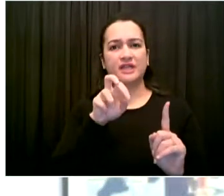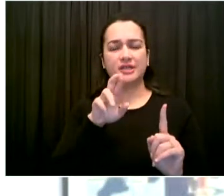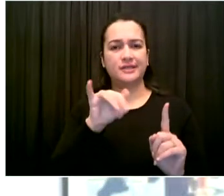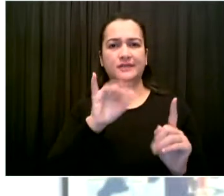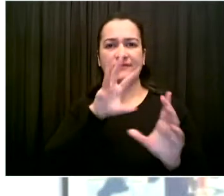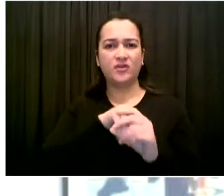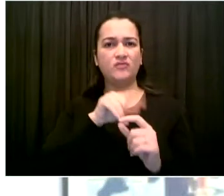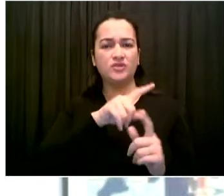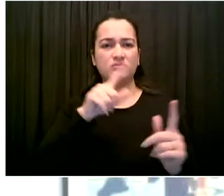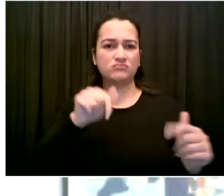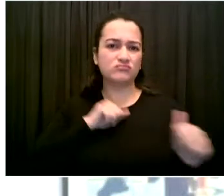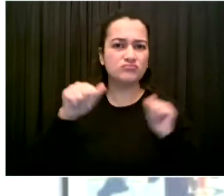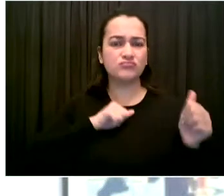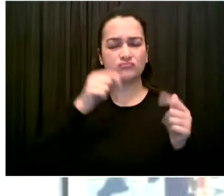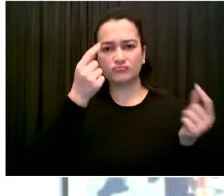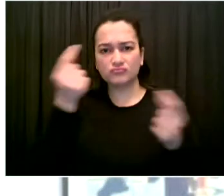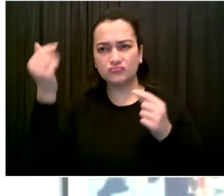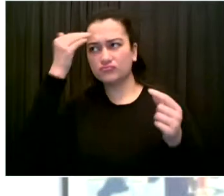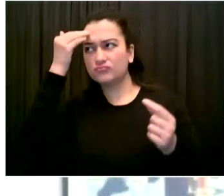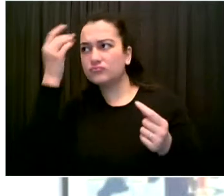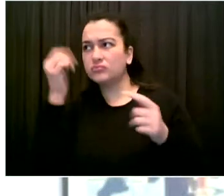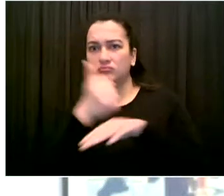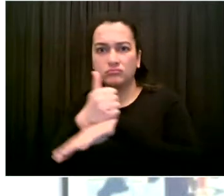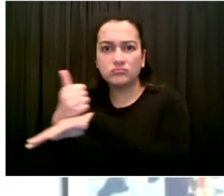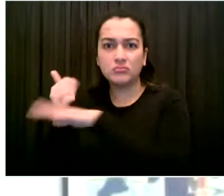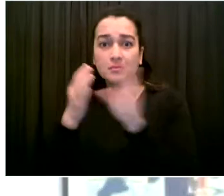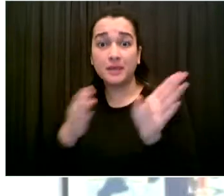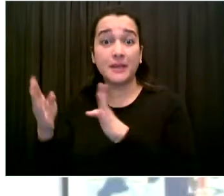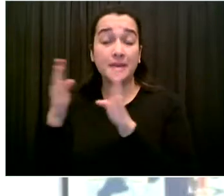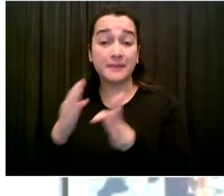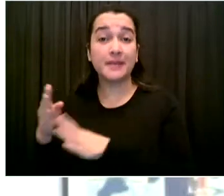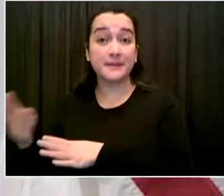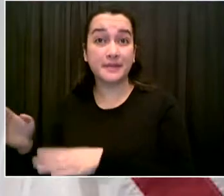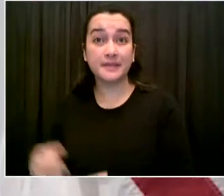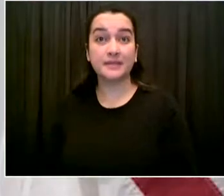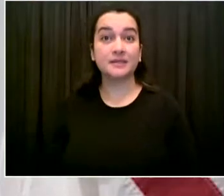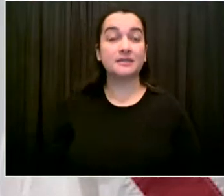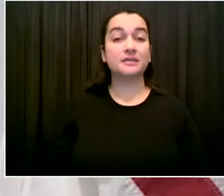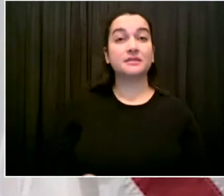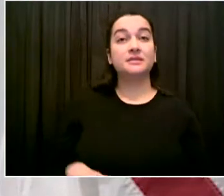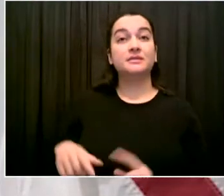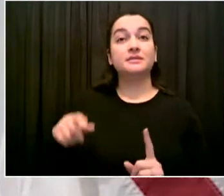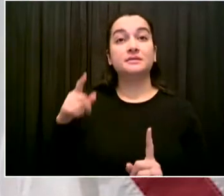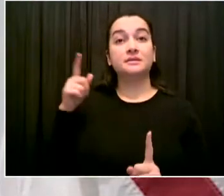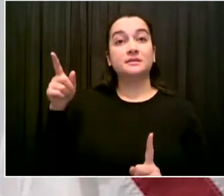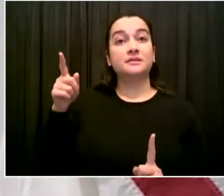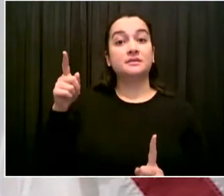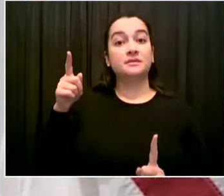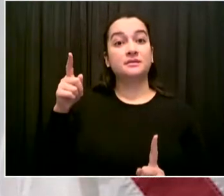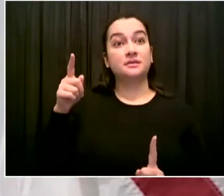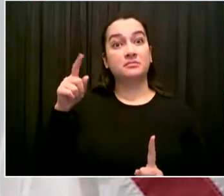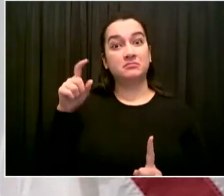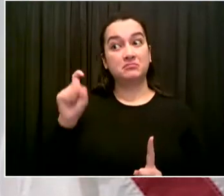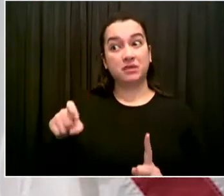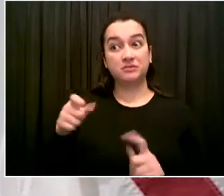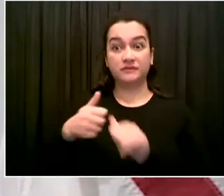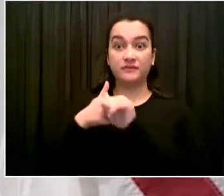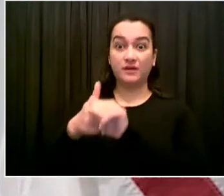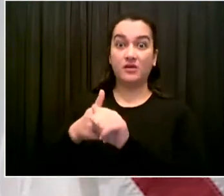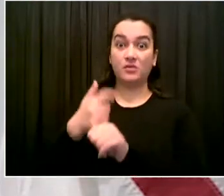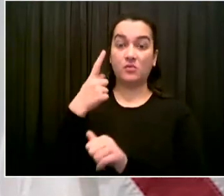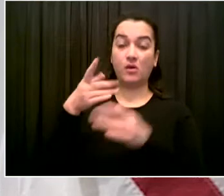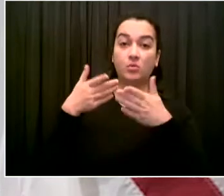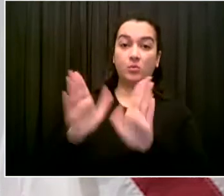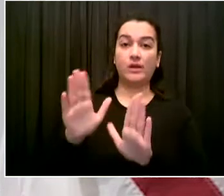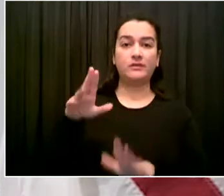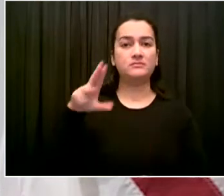of government approach, but everyone in the city banding together for it. Yeah, and Juliet, one of the things we're doing more and more is,